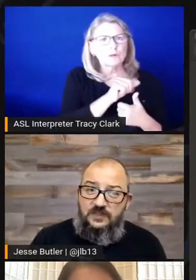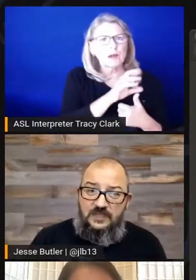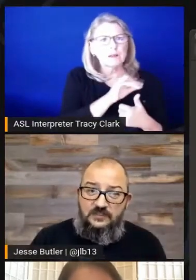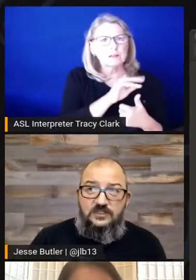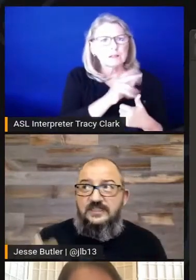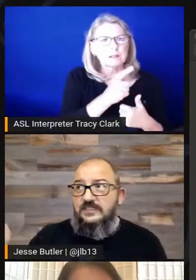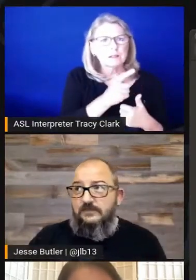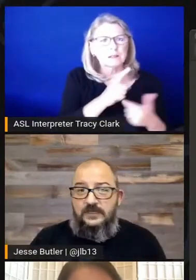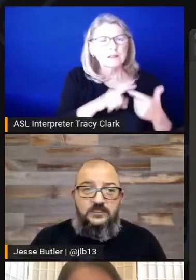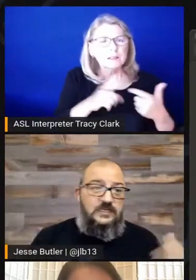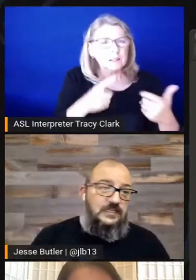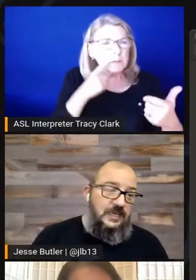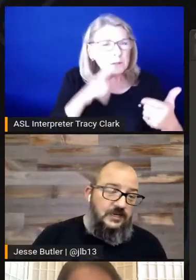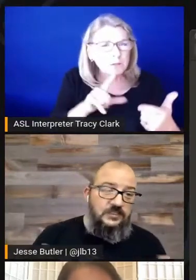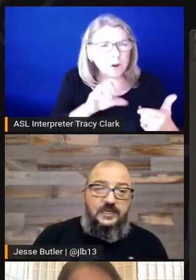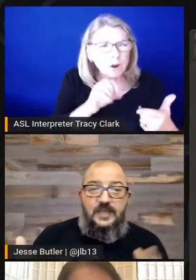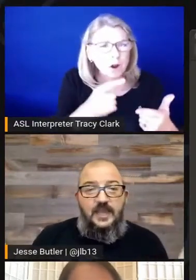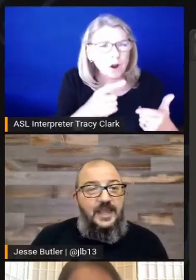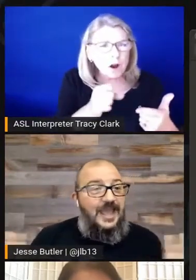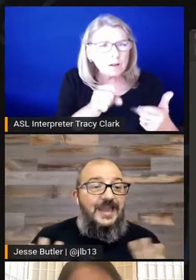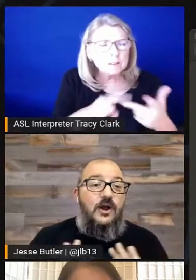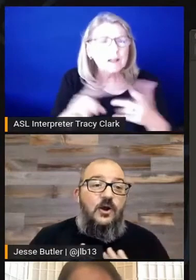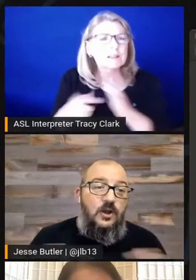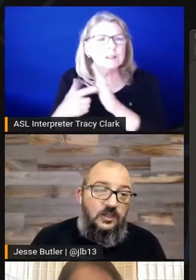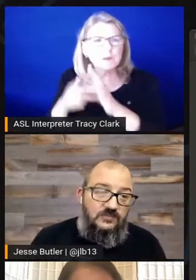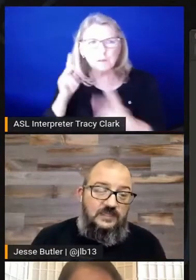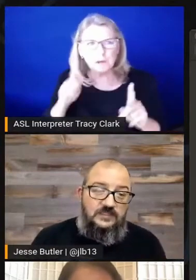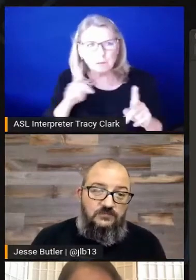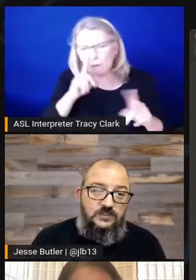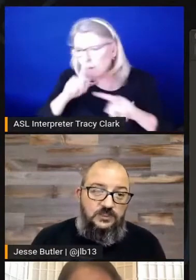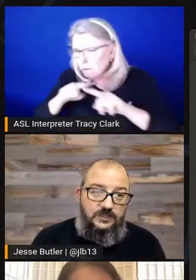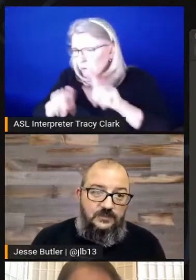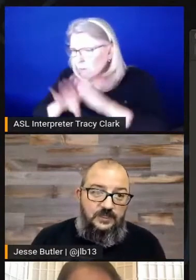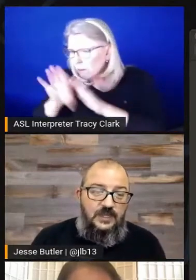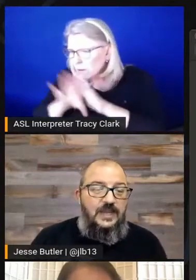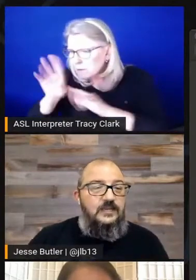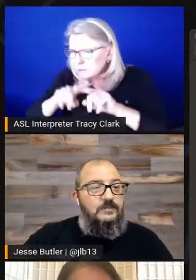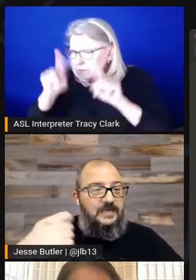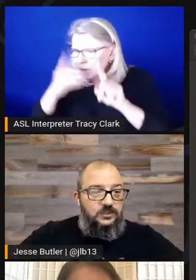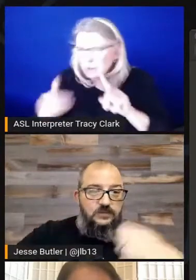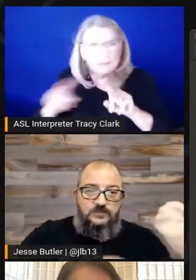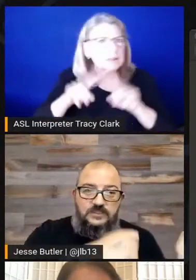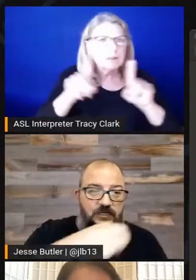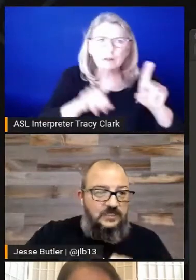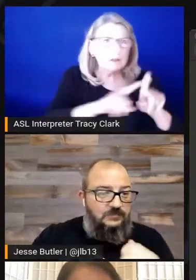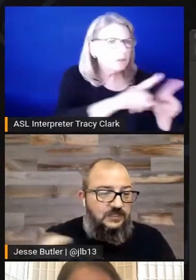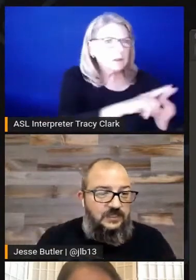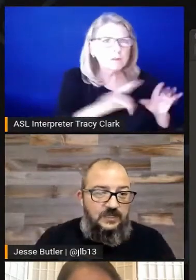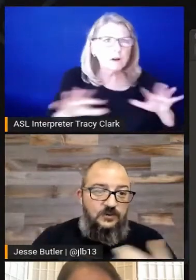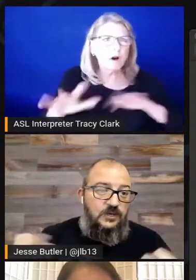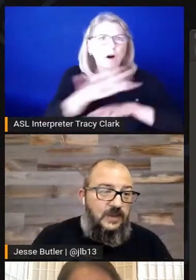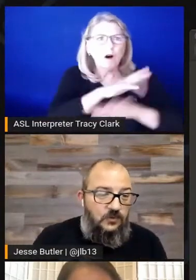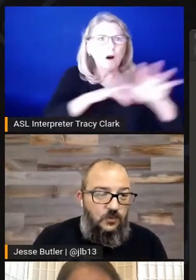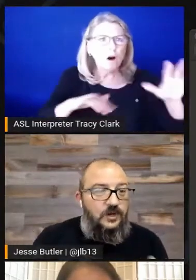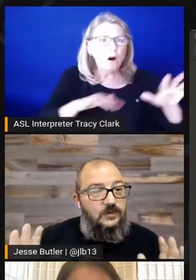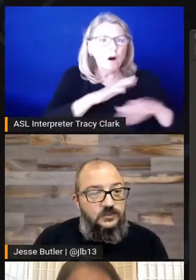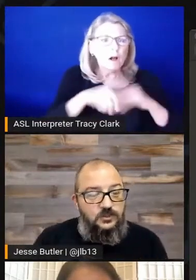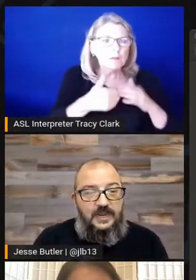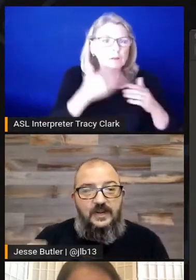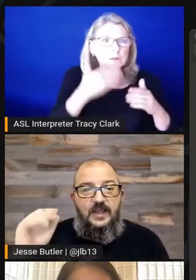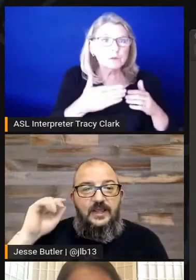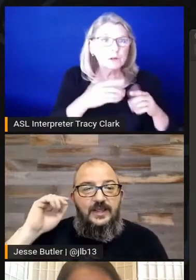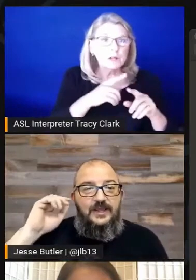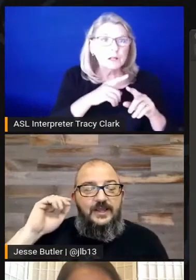different things. You got the Zipkins, you got the Jaegers, and all of that stuff was good. And you'd bash script and duct taped it together, and you made it work, and it was